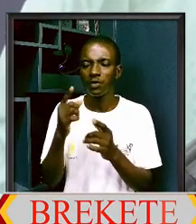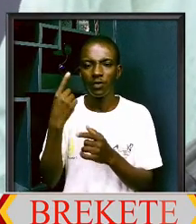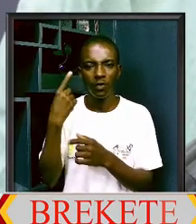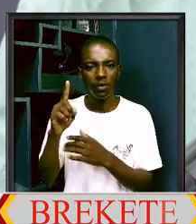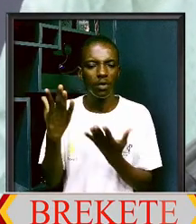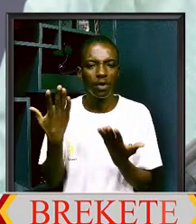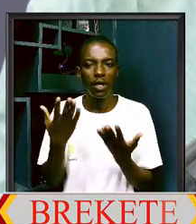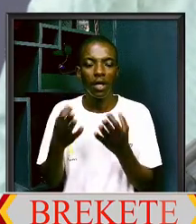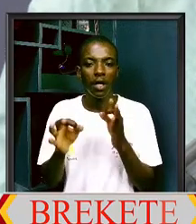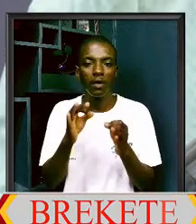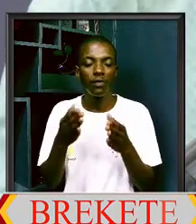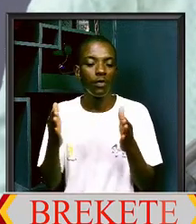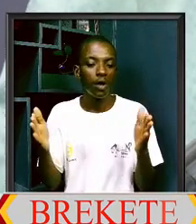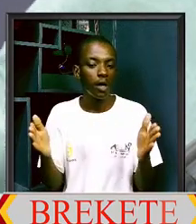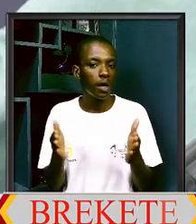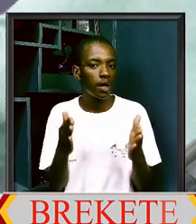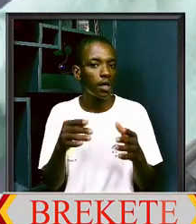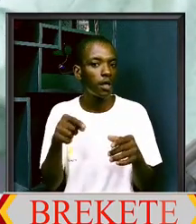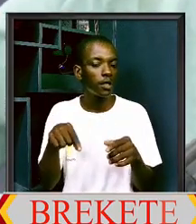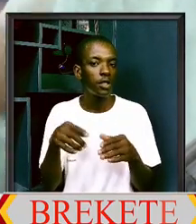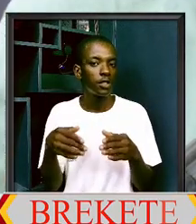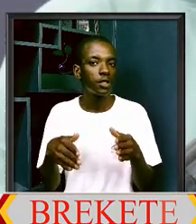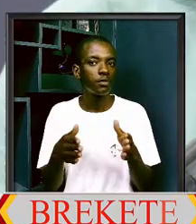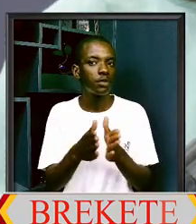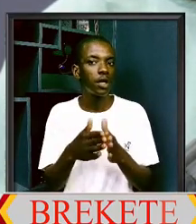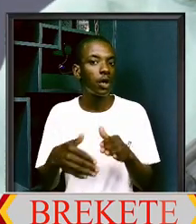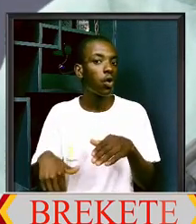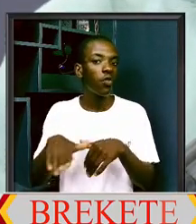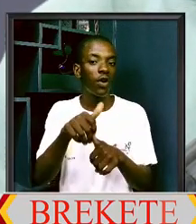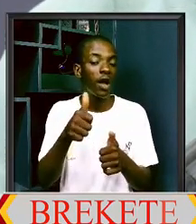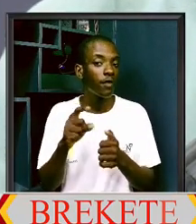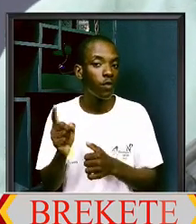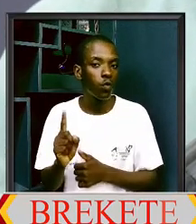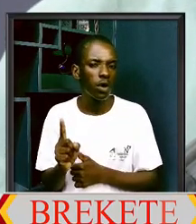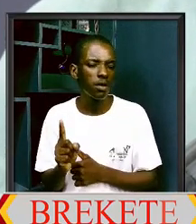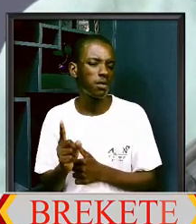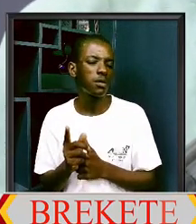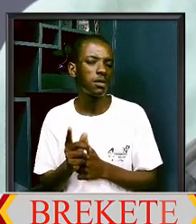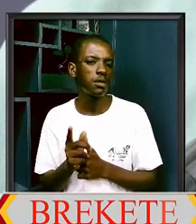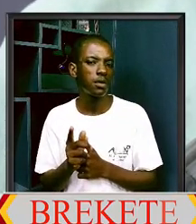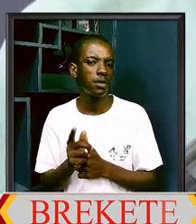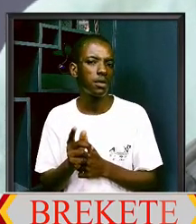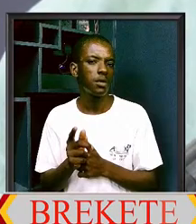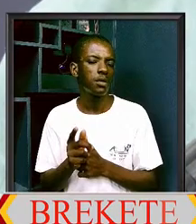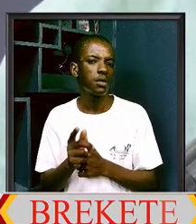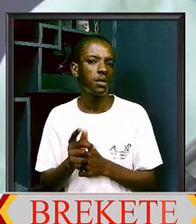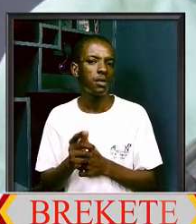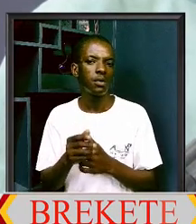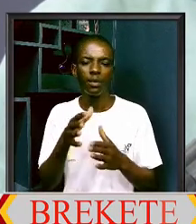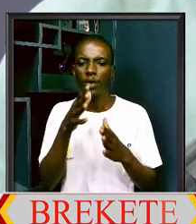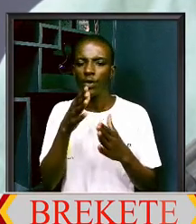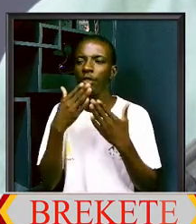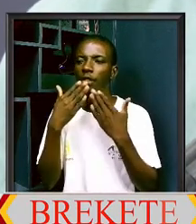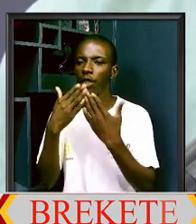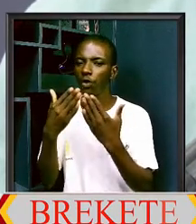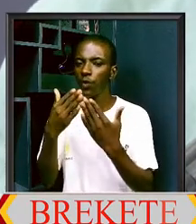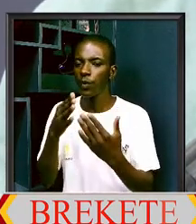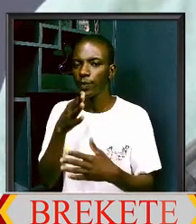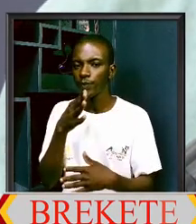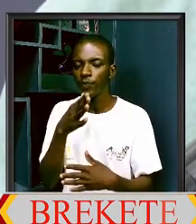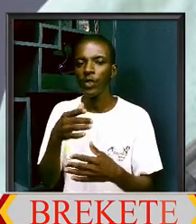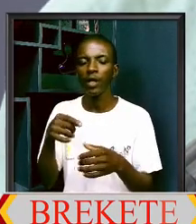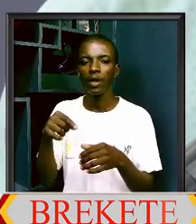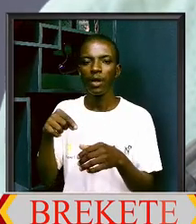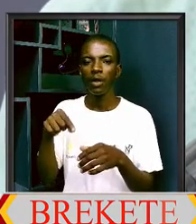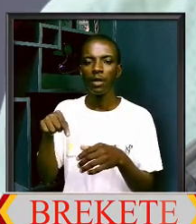for if I analiz this prayer cover everywhere yes sir Mommy thank you man